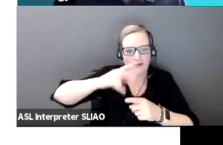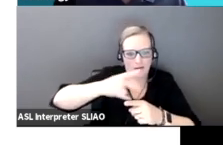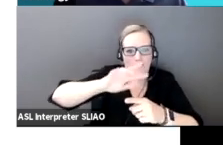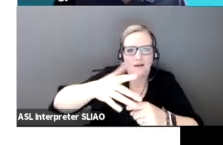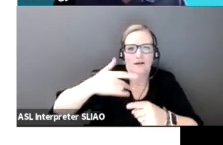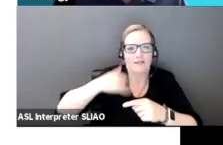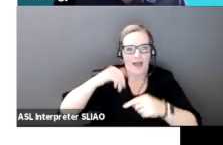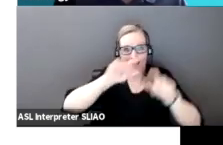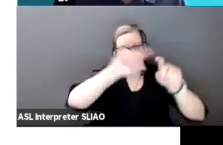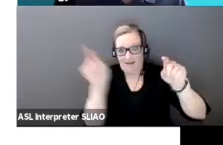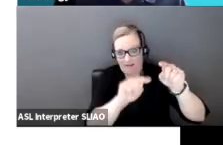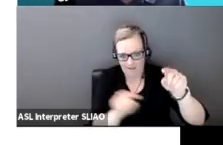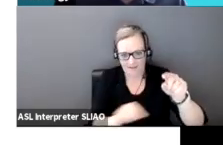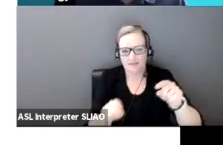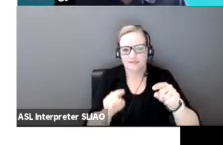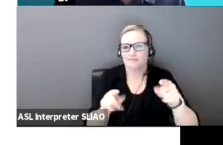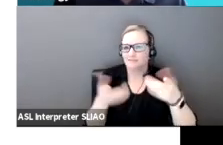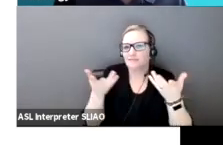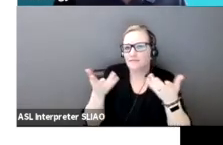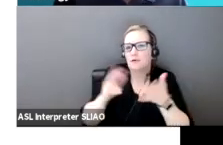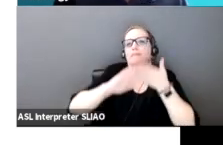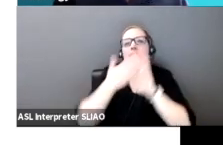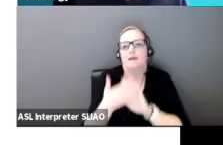is what we call patent prosecution.